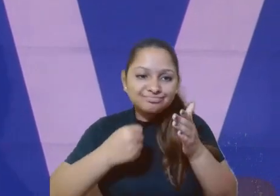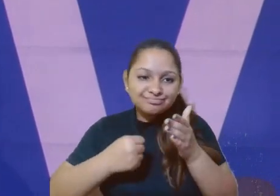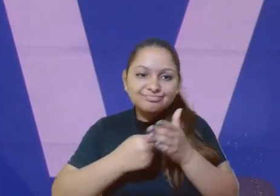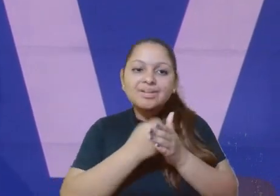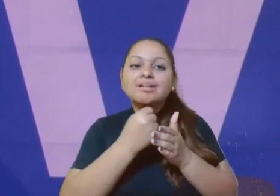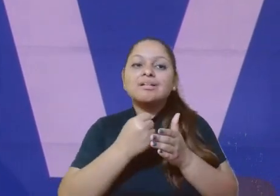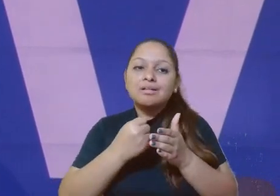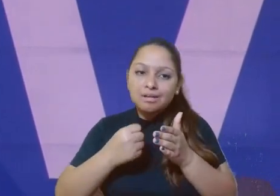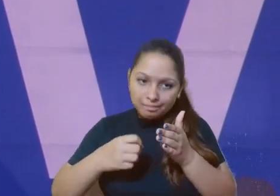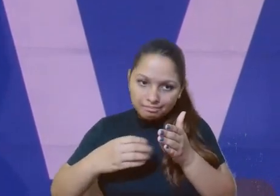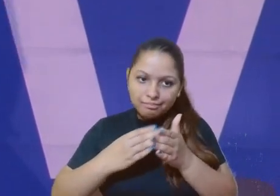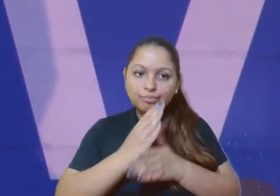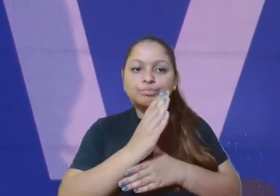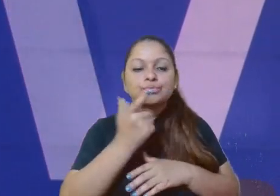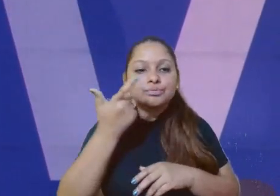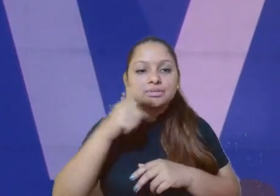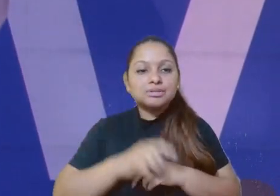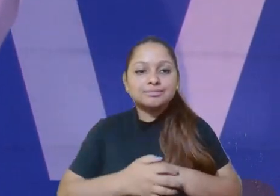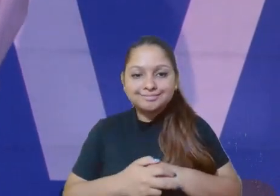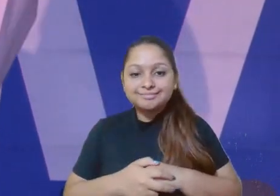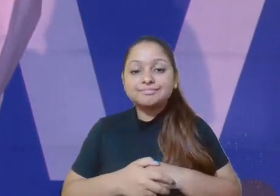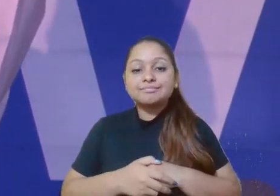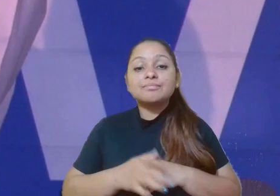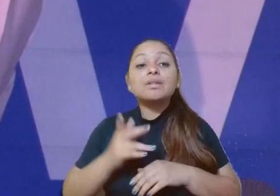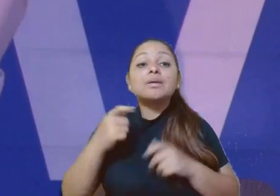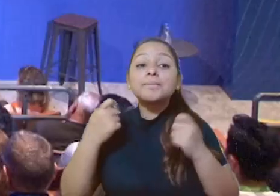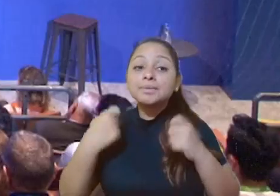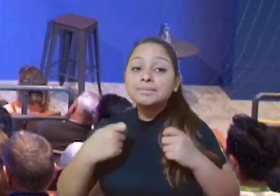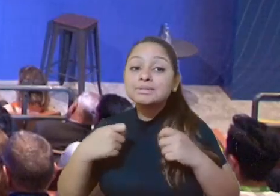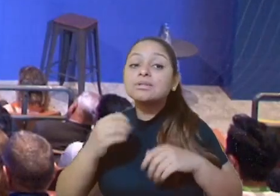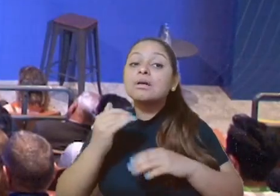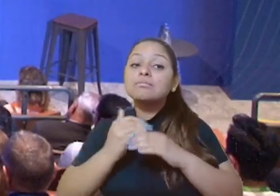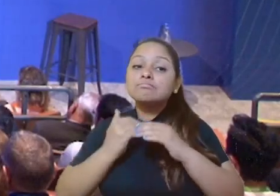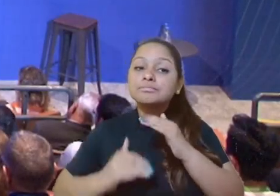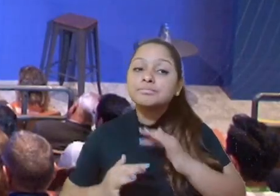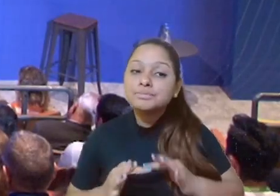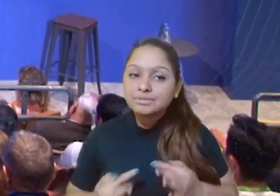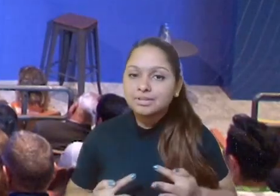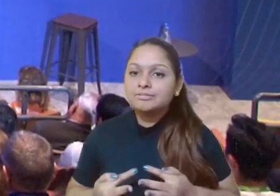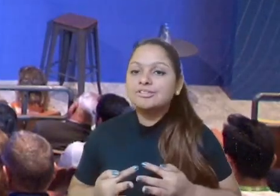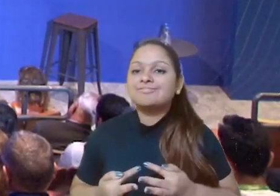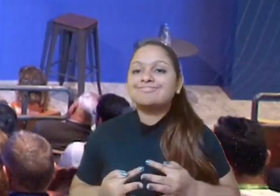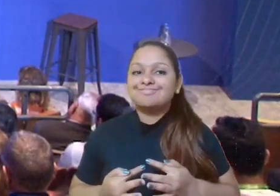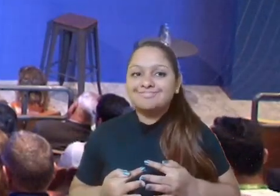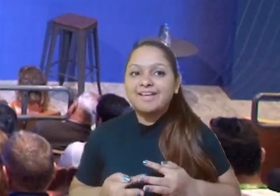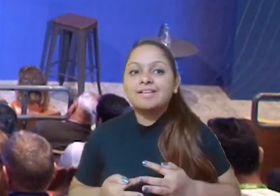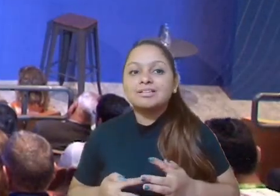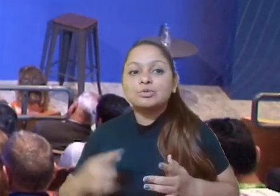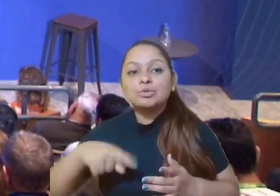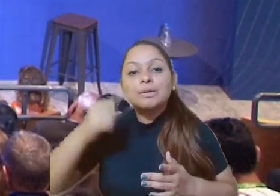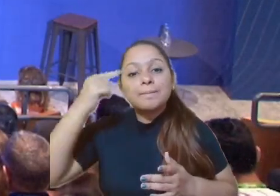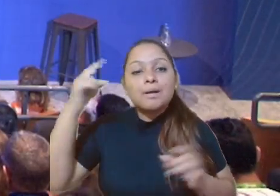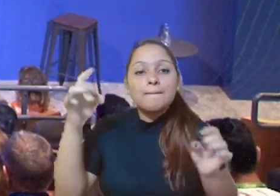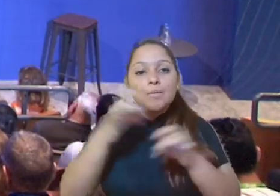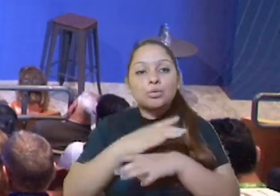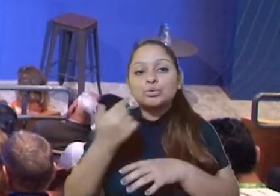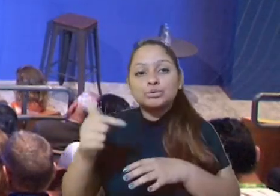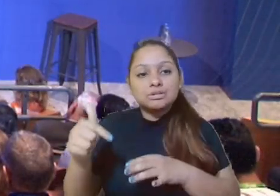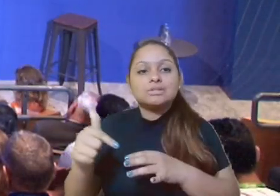Suzano. We are humble of learning from the startups. I was 4 years in Spinova, and I have learned a